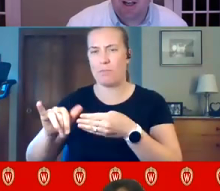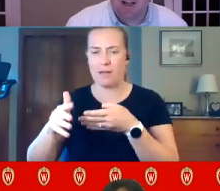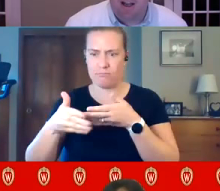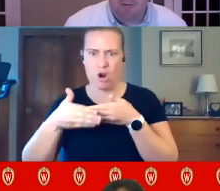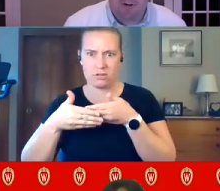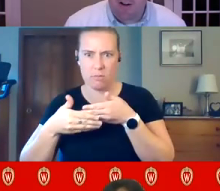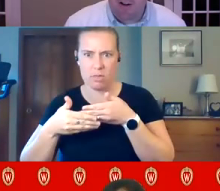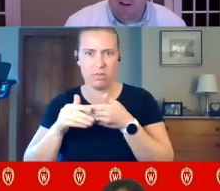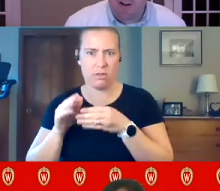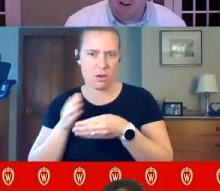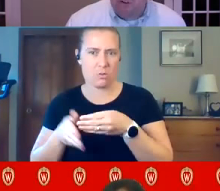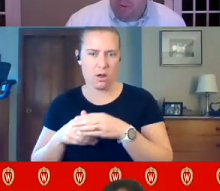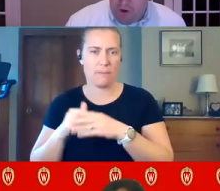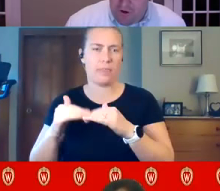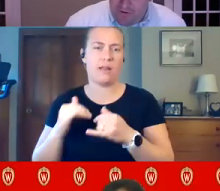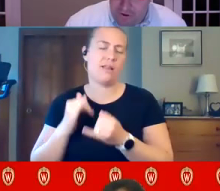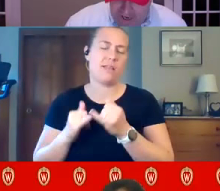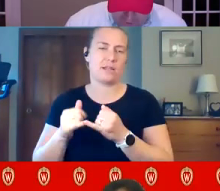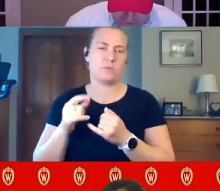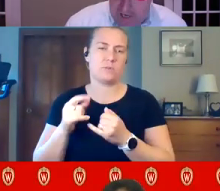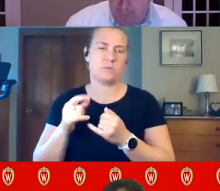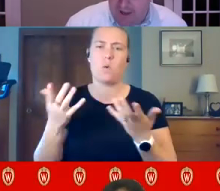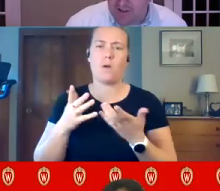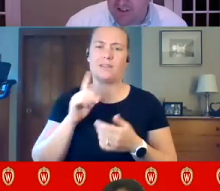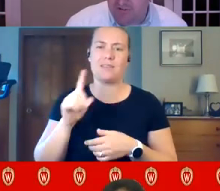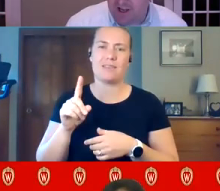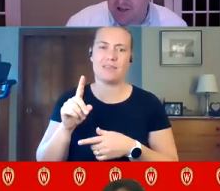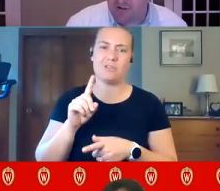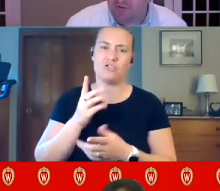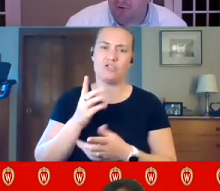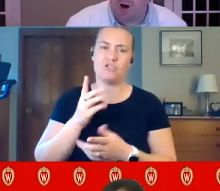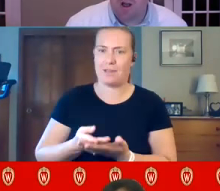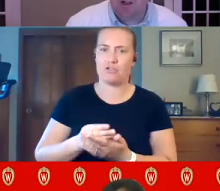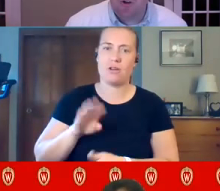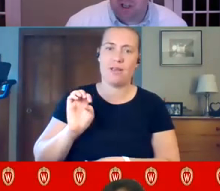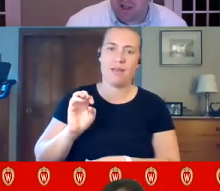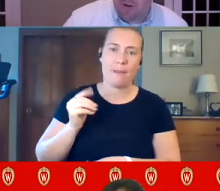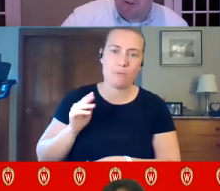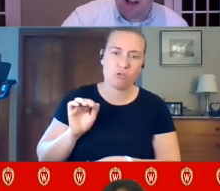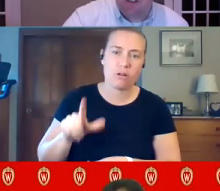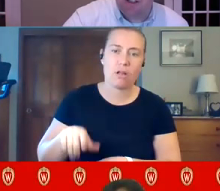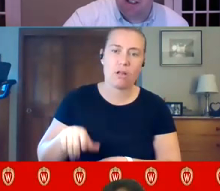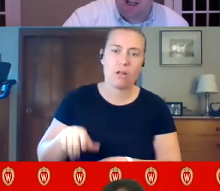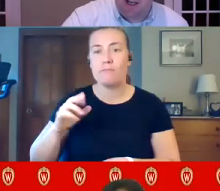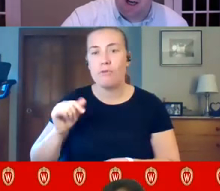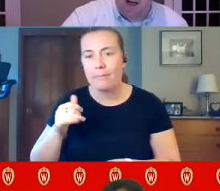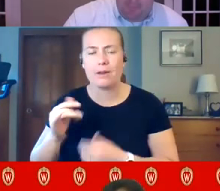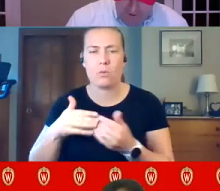addressing? And finally, what is the empirical, theoretical, or pragmatic justification for using those